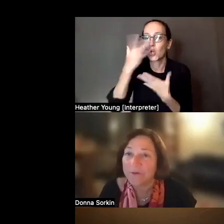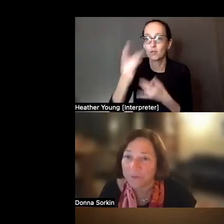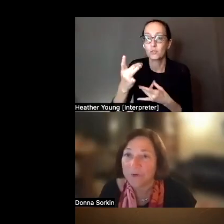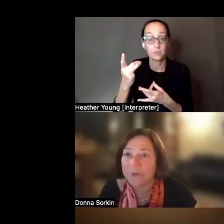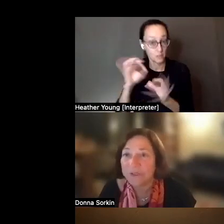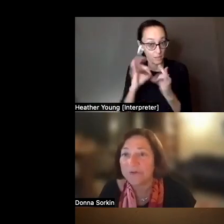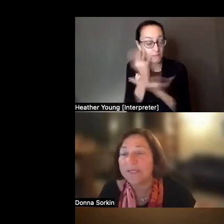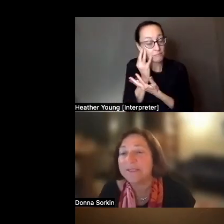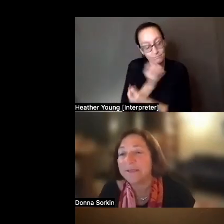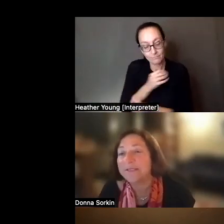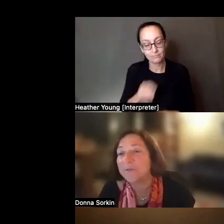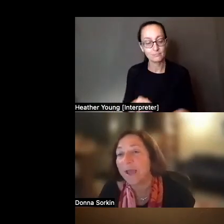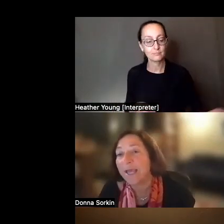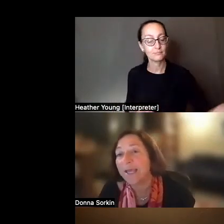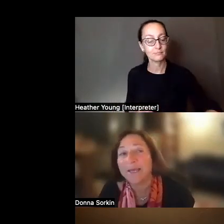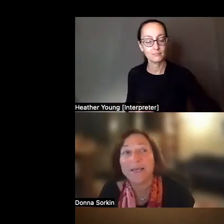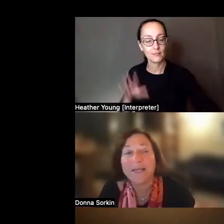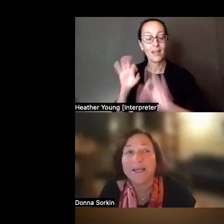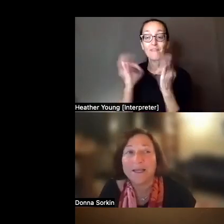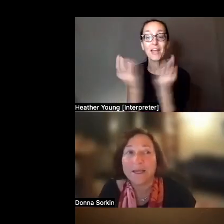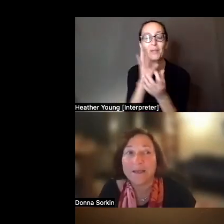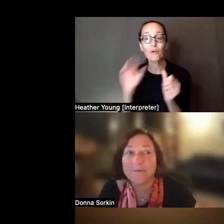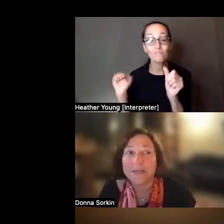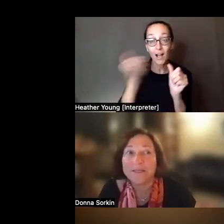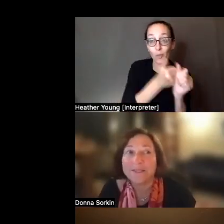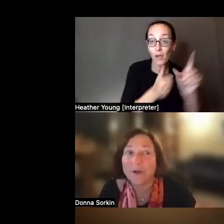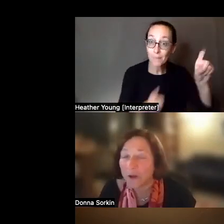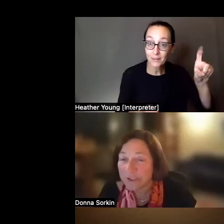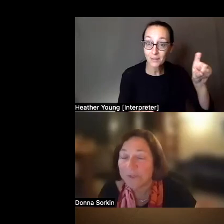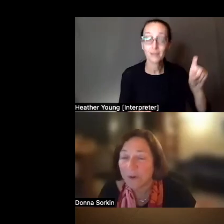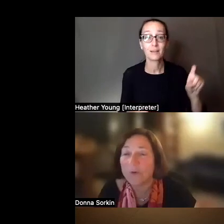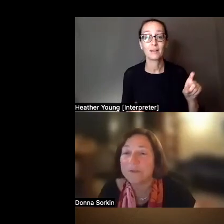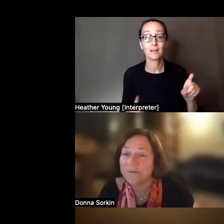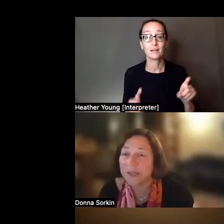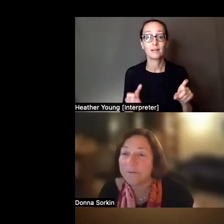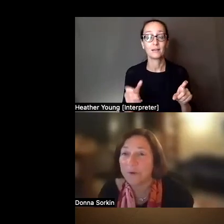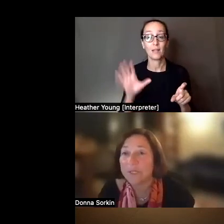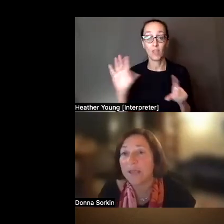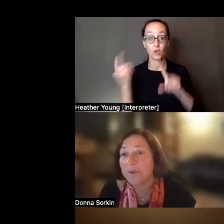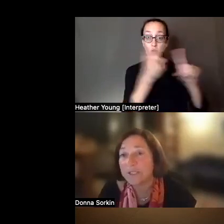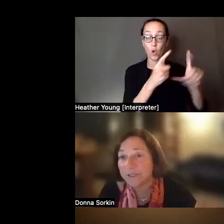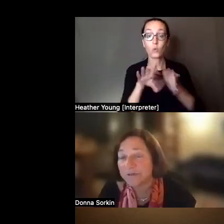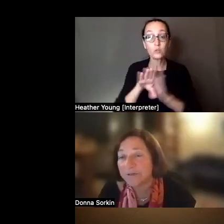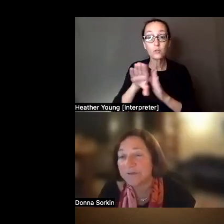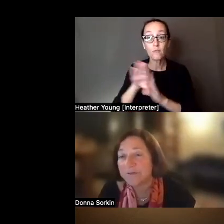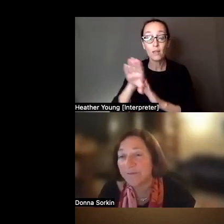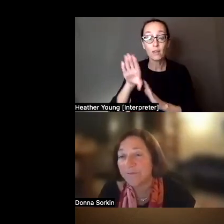follow through and do this in this way? And is their ultimate goal to develop spoken language?